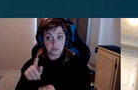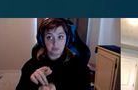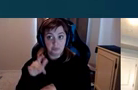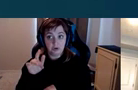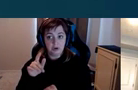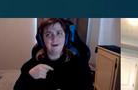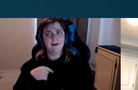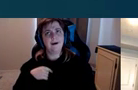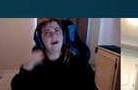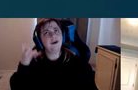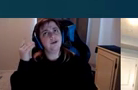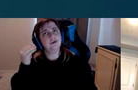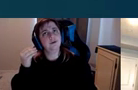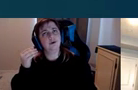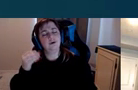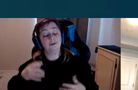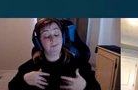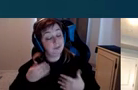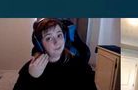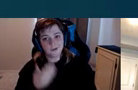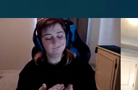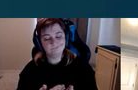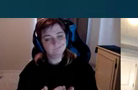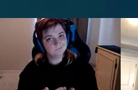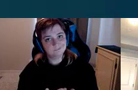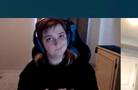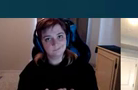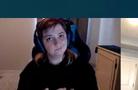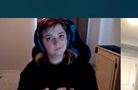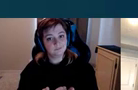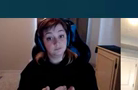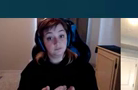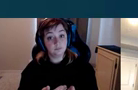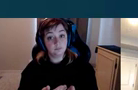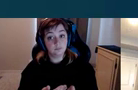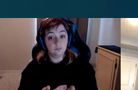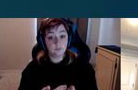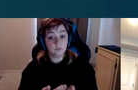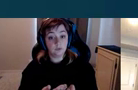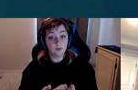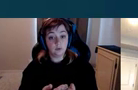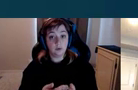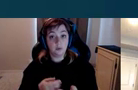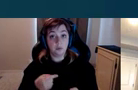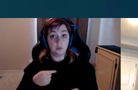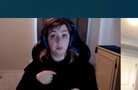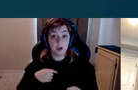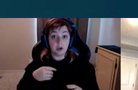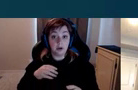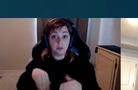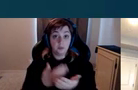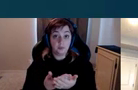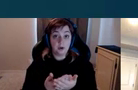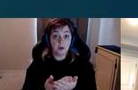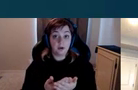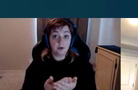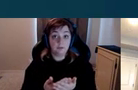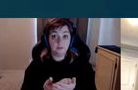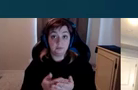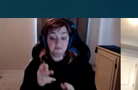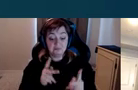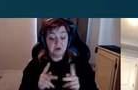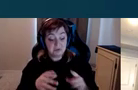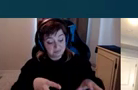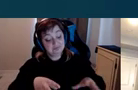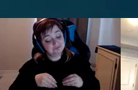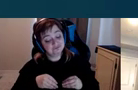of years. But that wasn't the case. In fact, when I got there, there were Afghans who accepted me, and